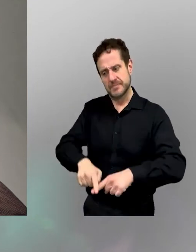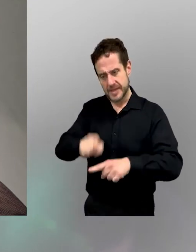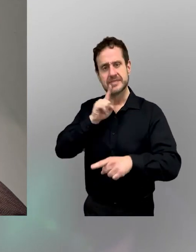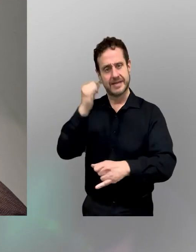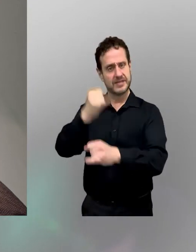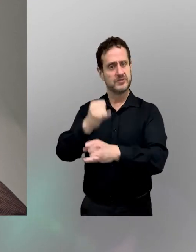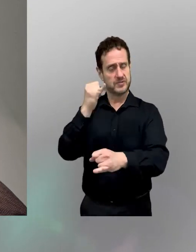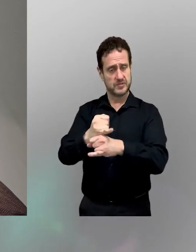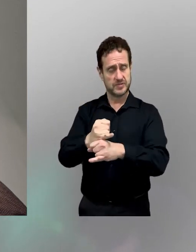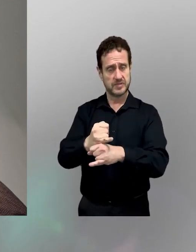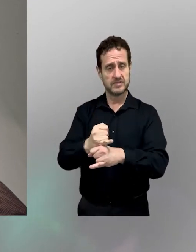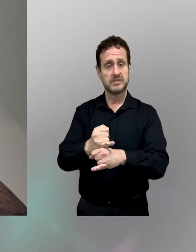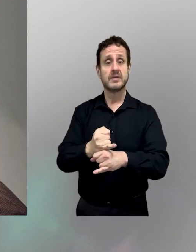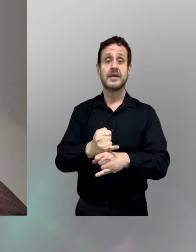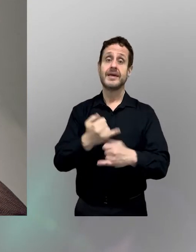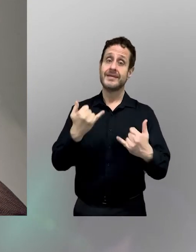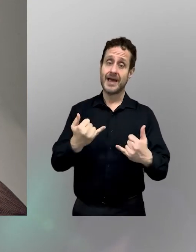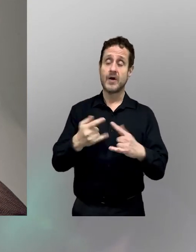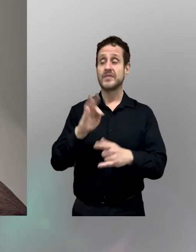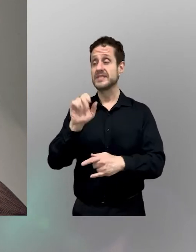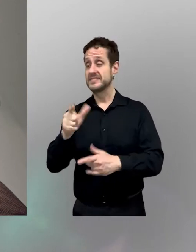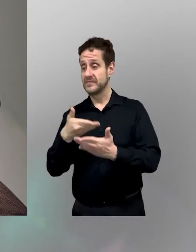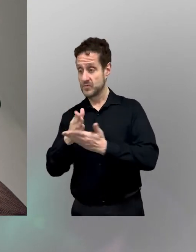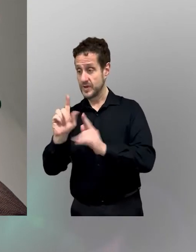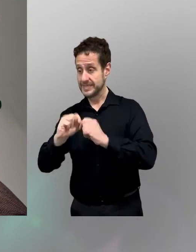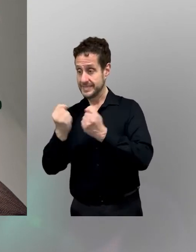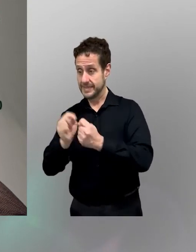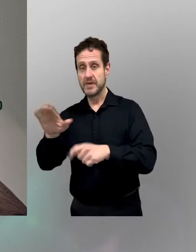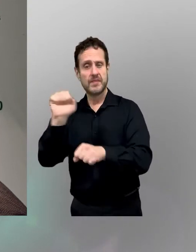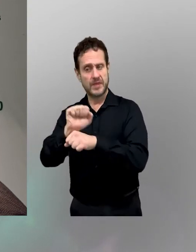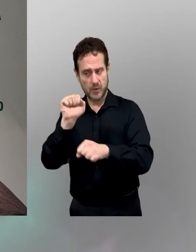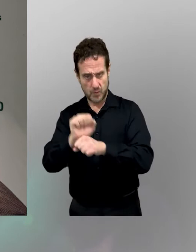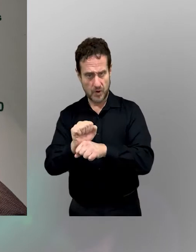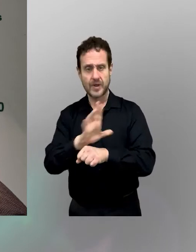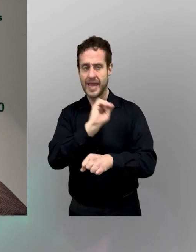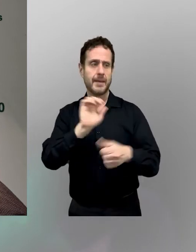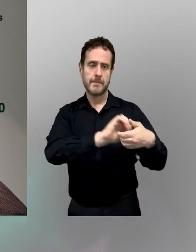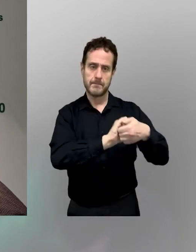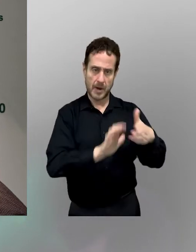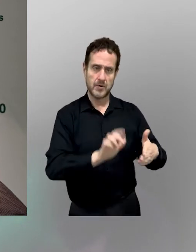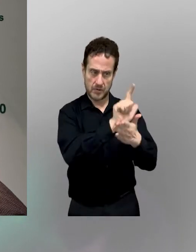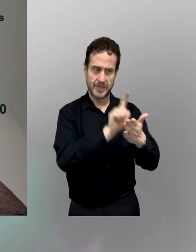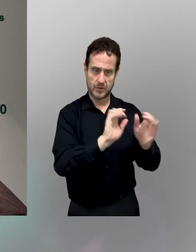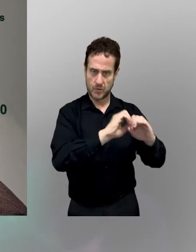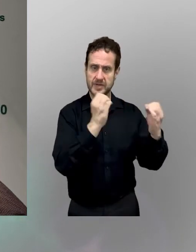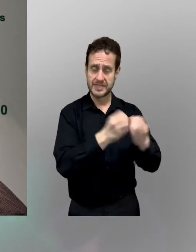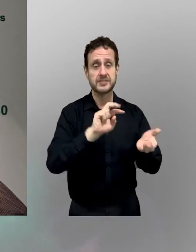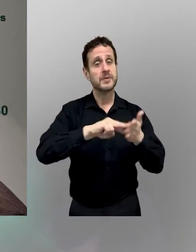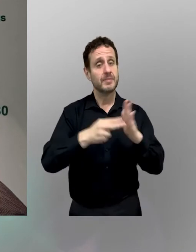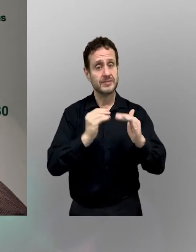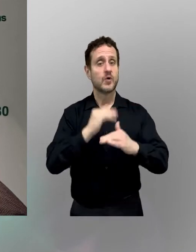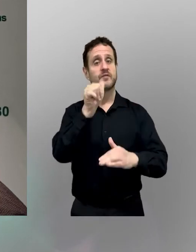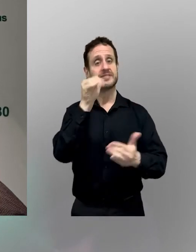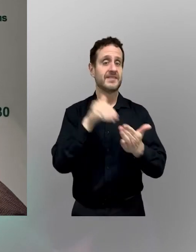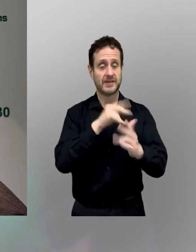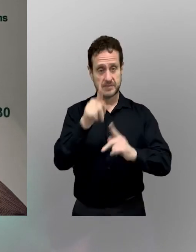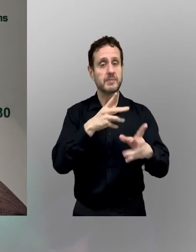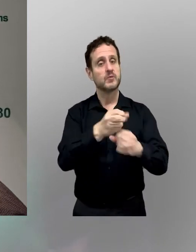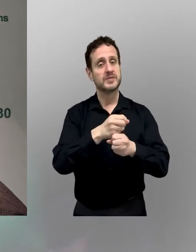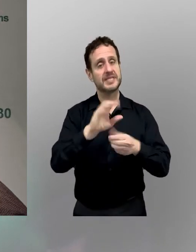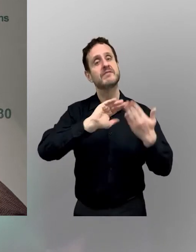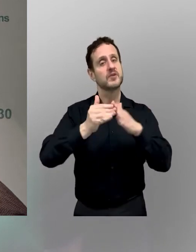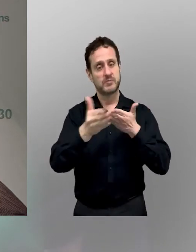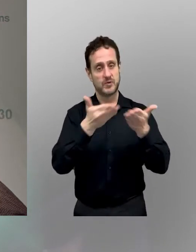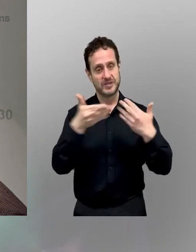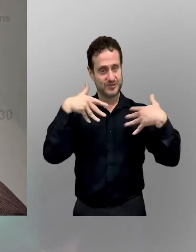states in the country. As a result of the work of the civil rights team and our partners, over 10,000